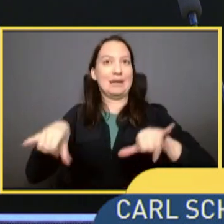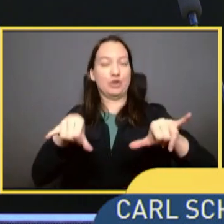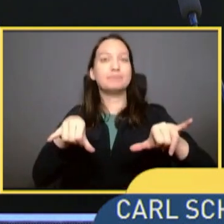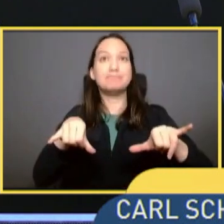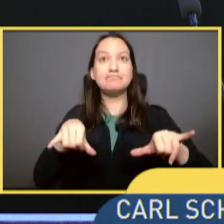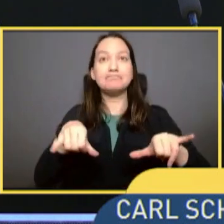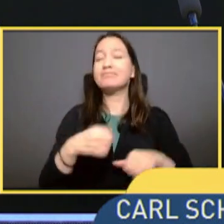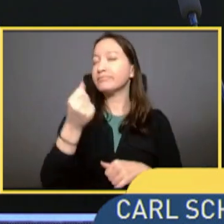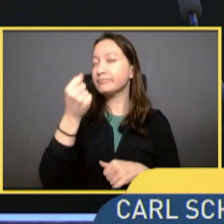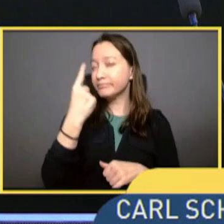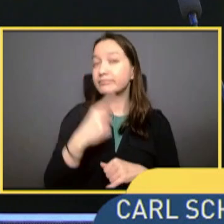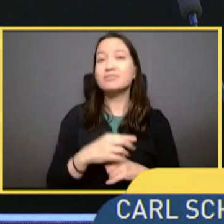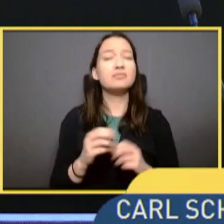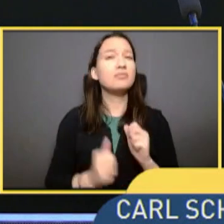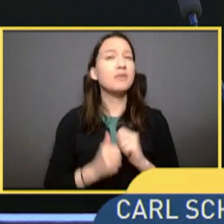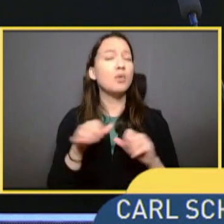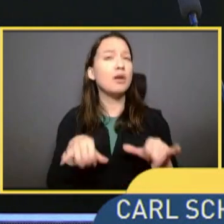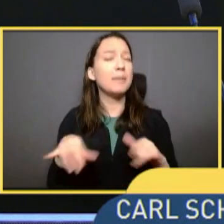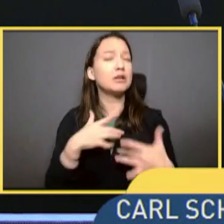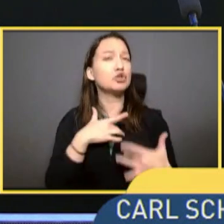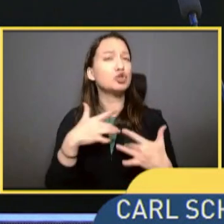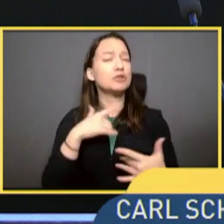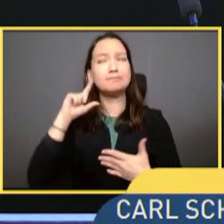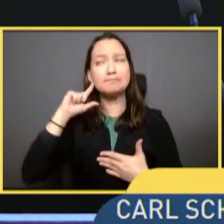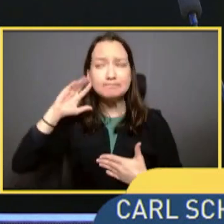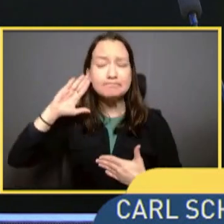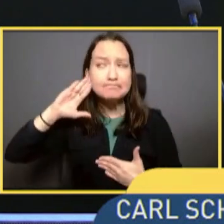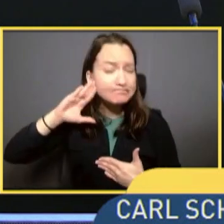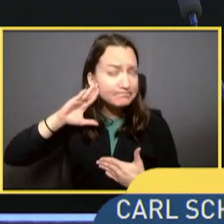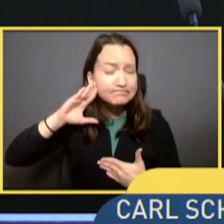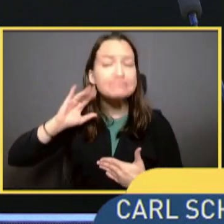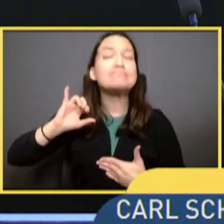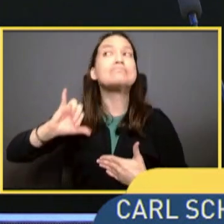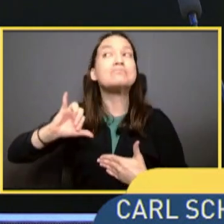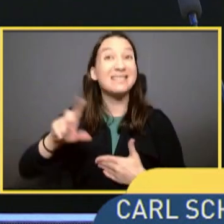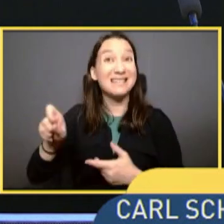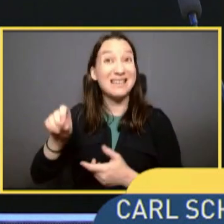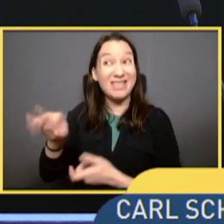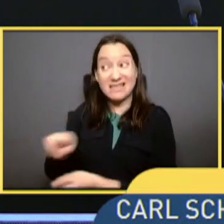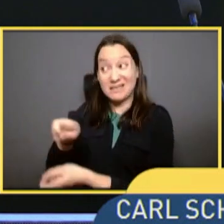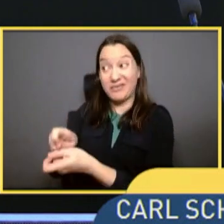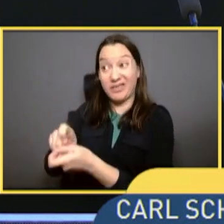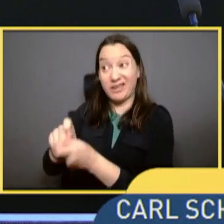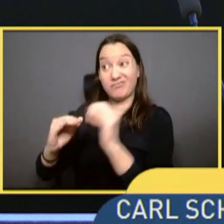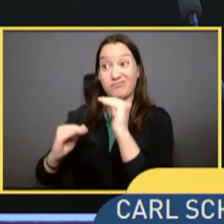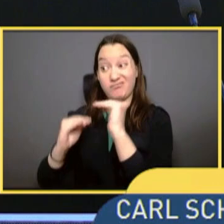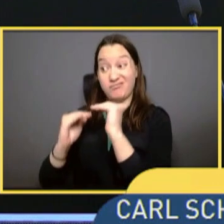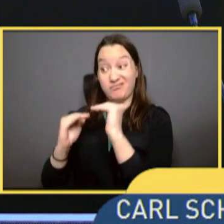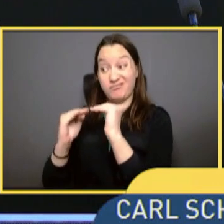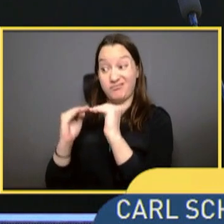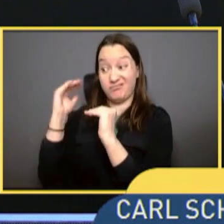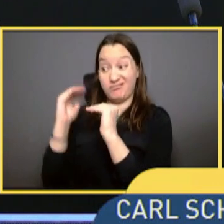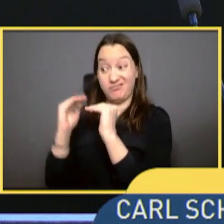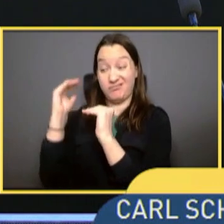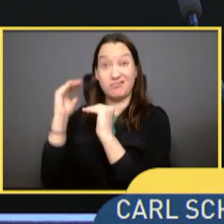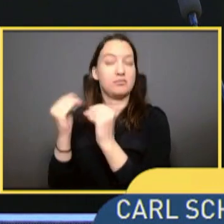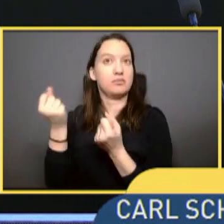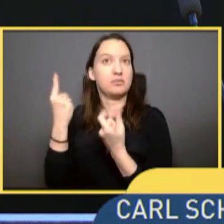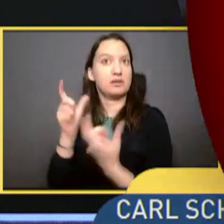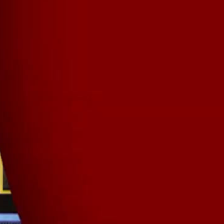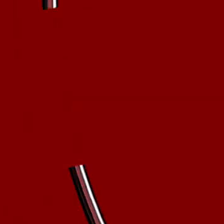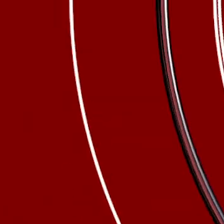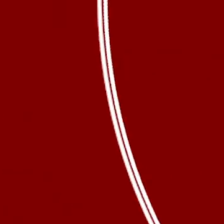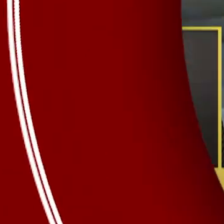said, the most common concerning feedback we've gotten so far is whether that particular threshold necessarily makes sense in any particular